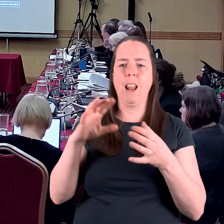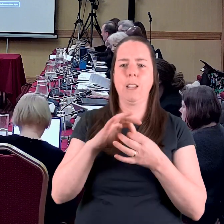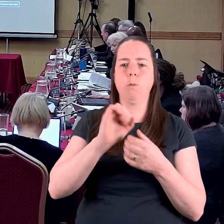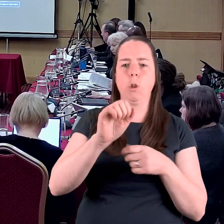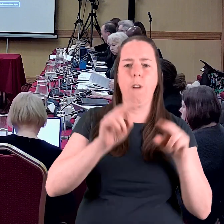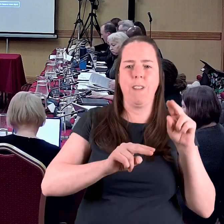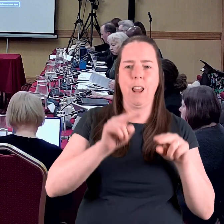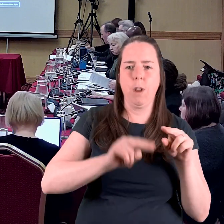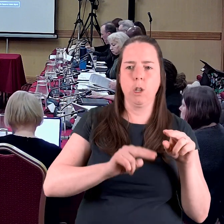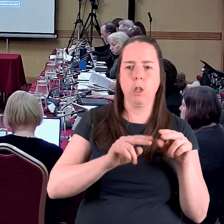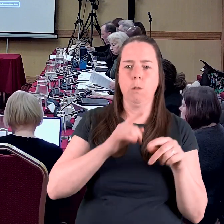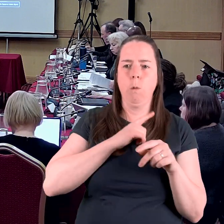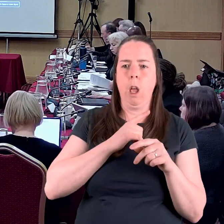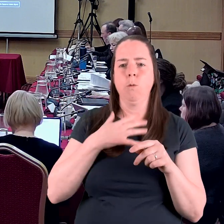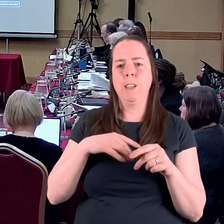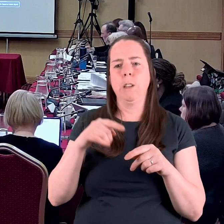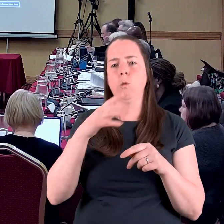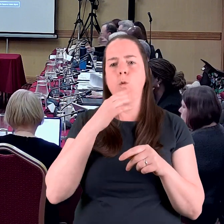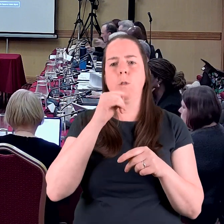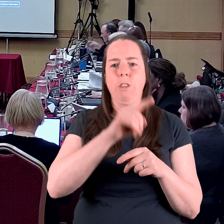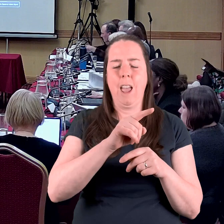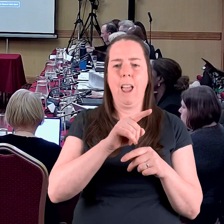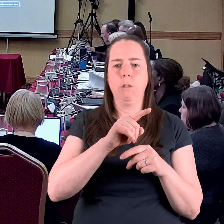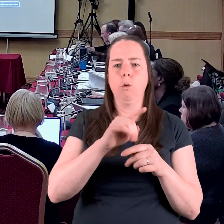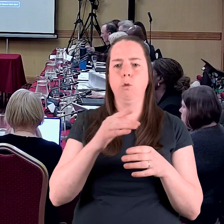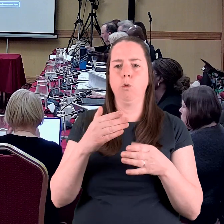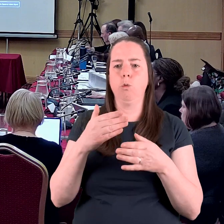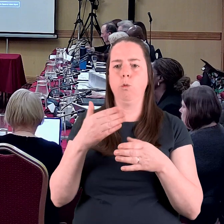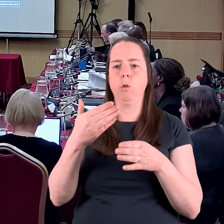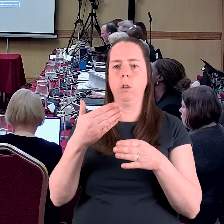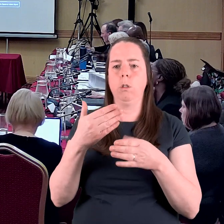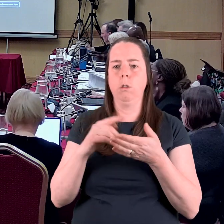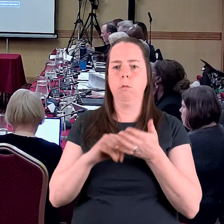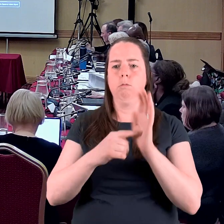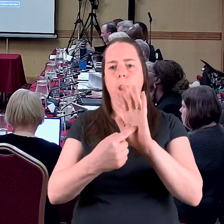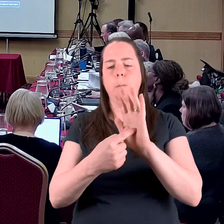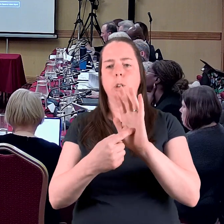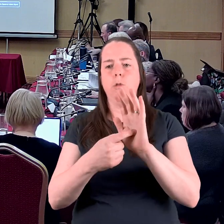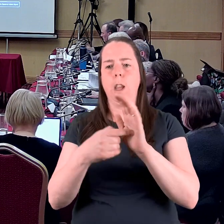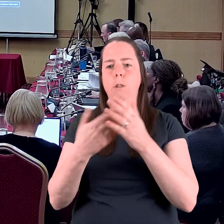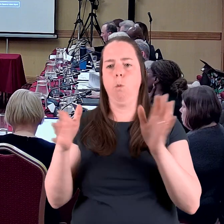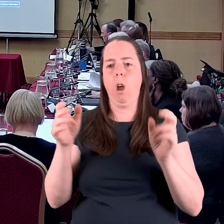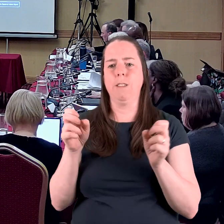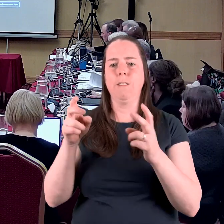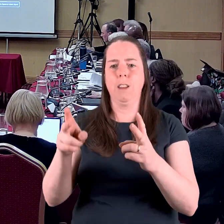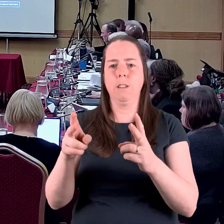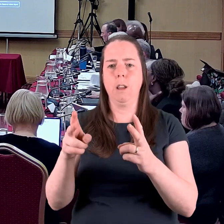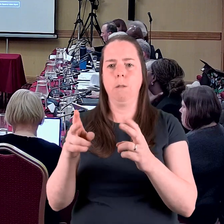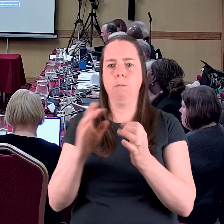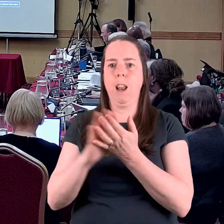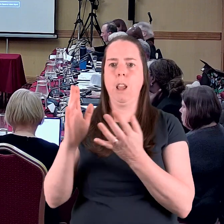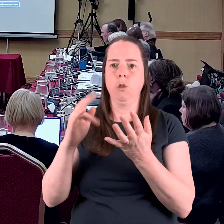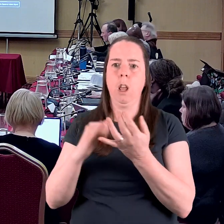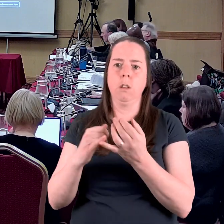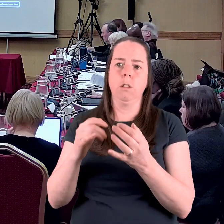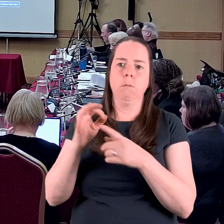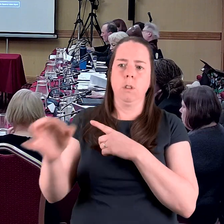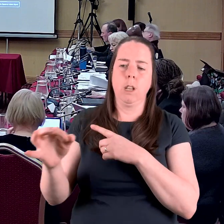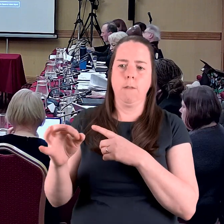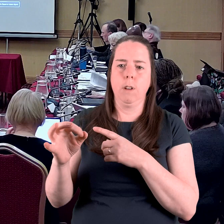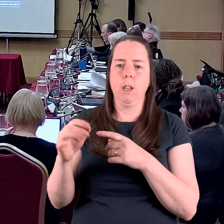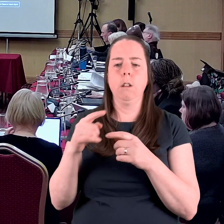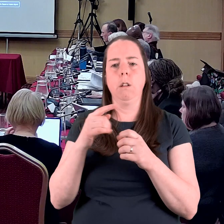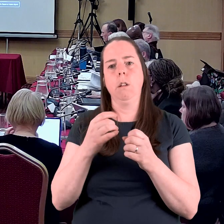that links in with your evaluation point, because we need to use that to demonstrate to the wider system and the